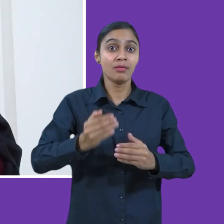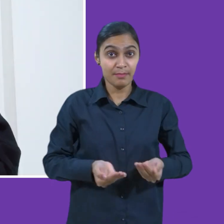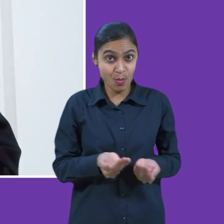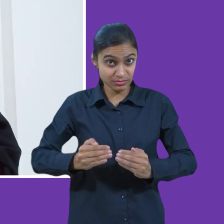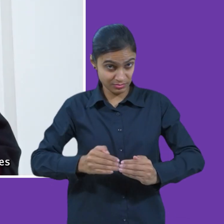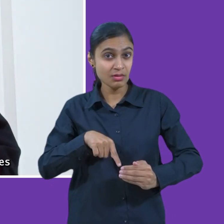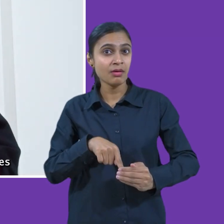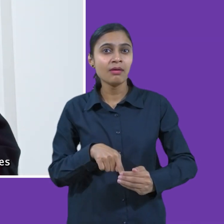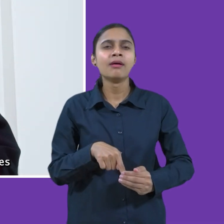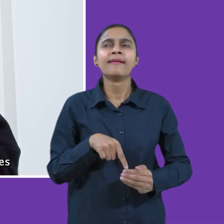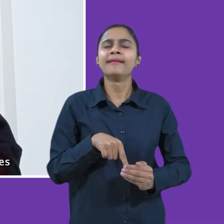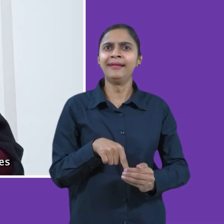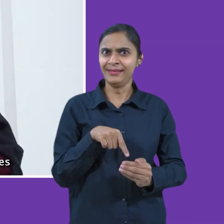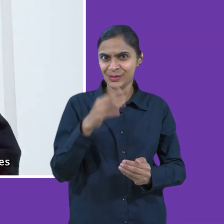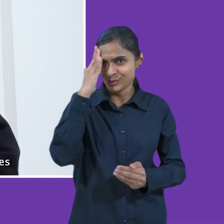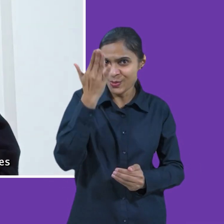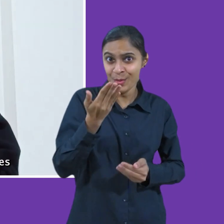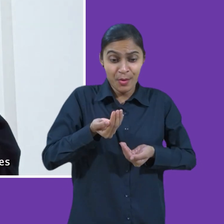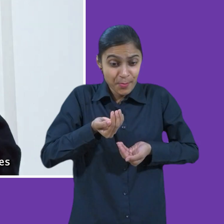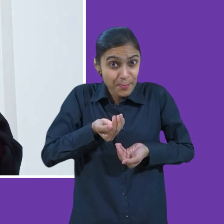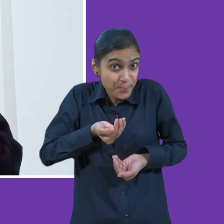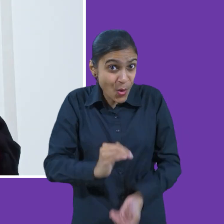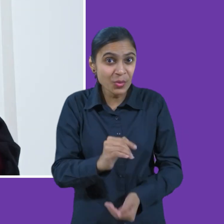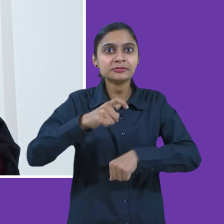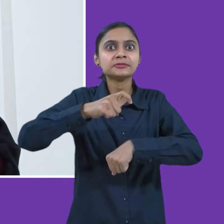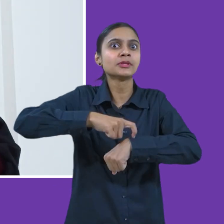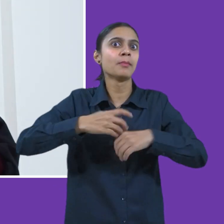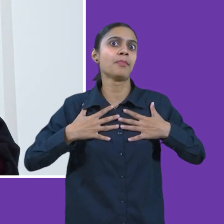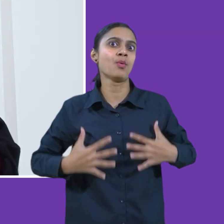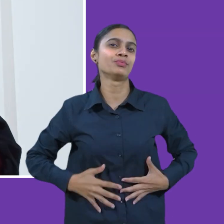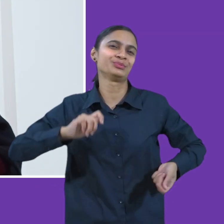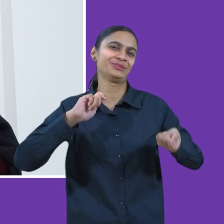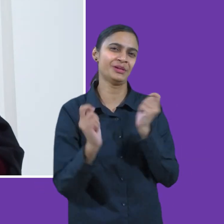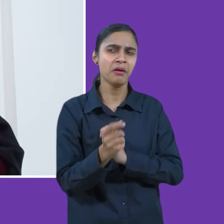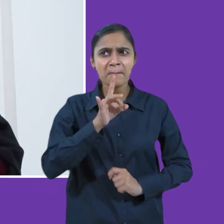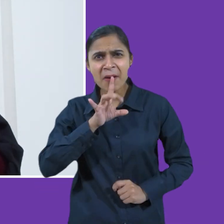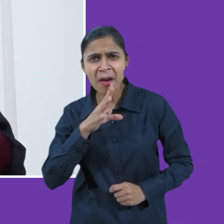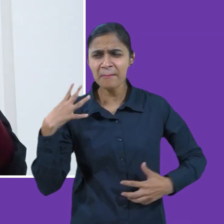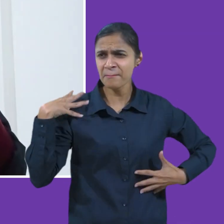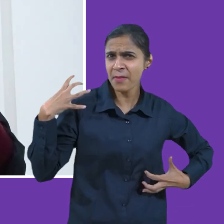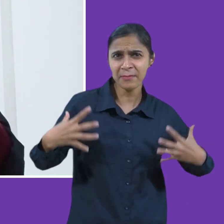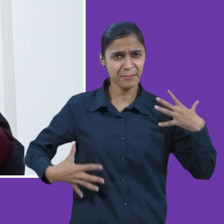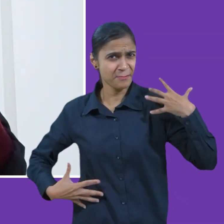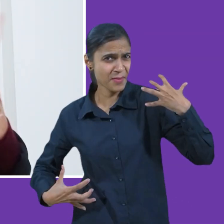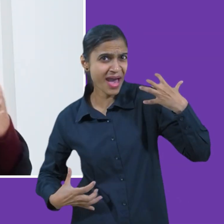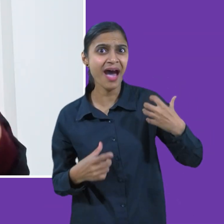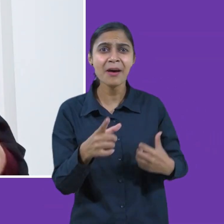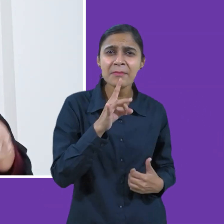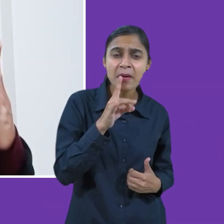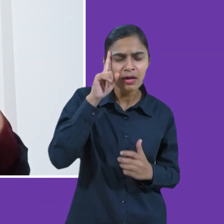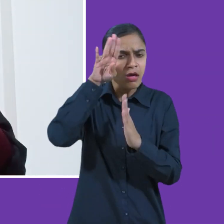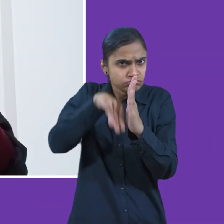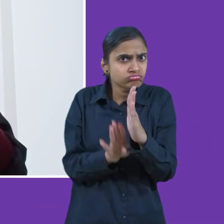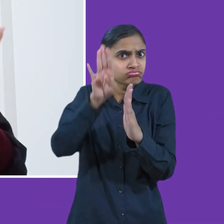pregnancy. So like if you see, in pregnancy also there are a lot of body changes, body pain, and even also a lot of